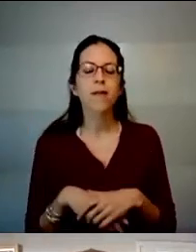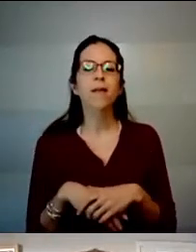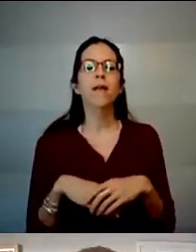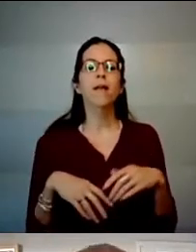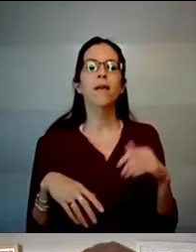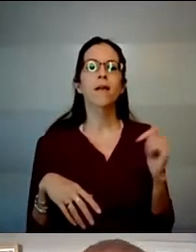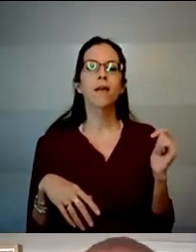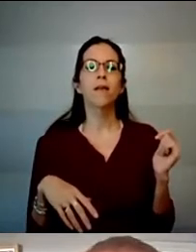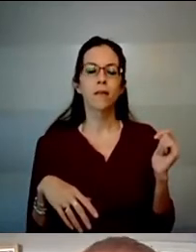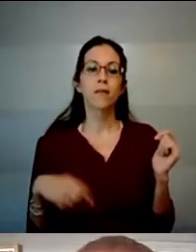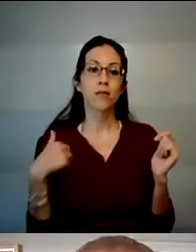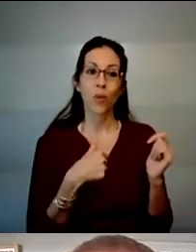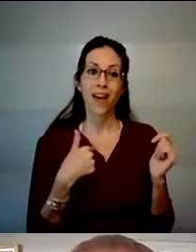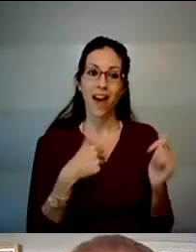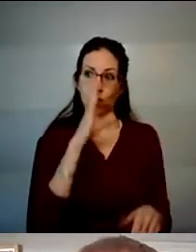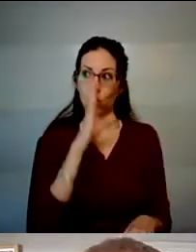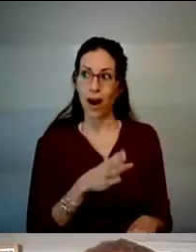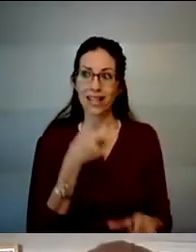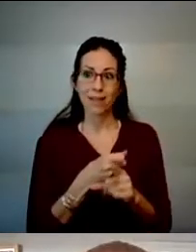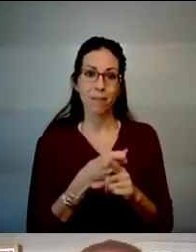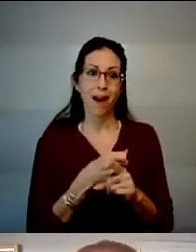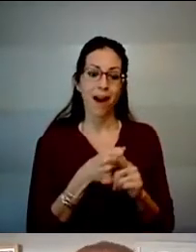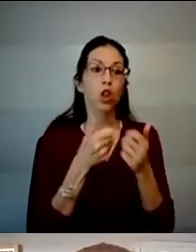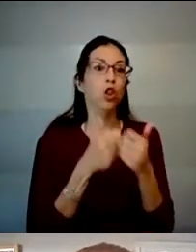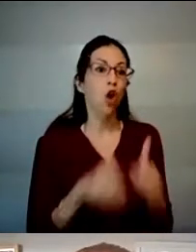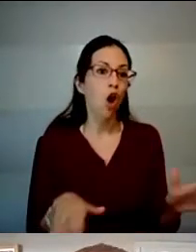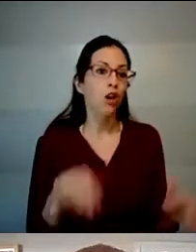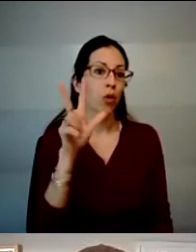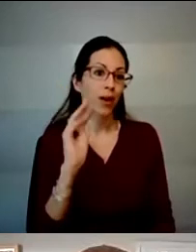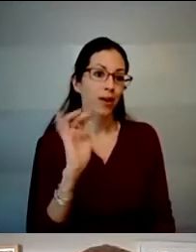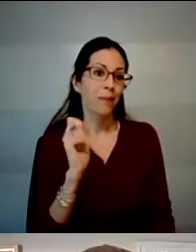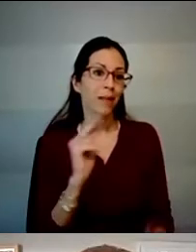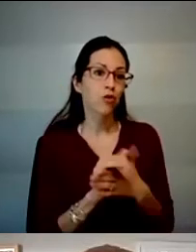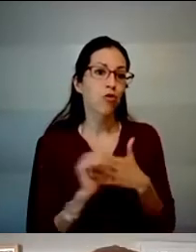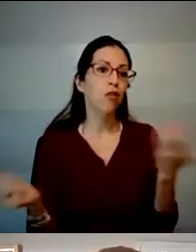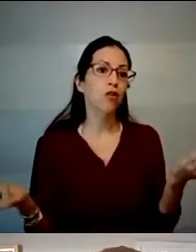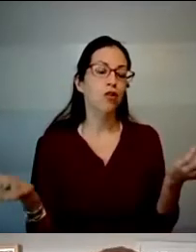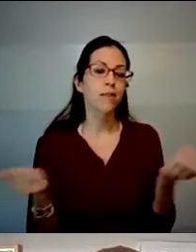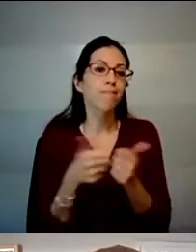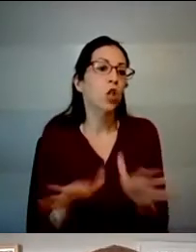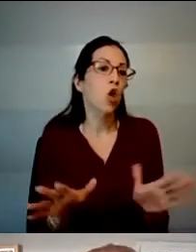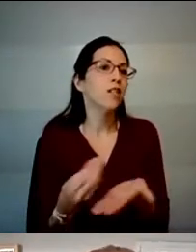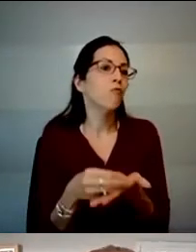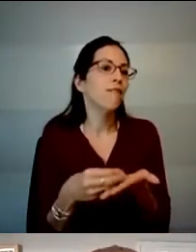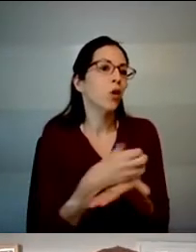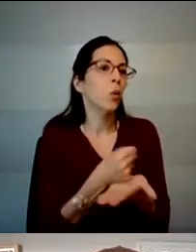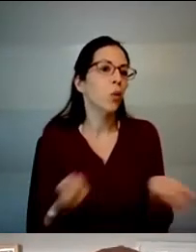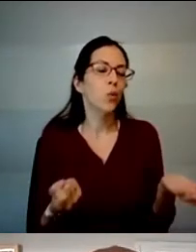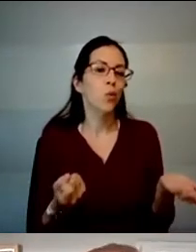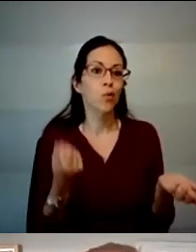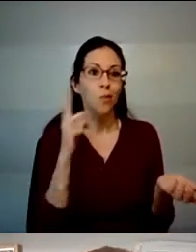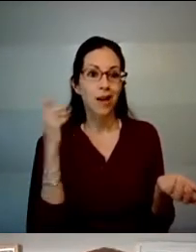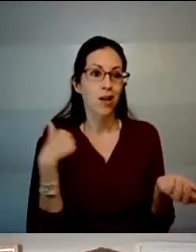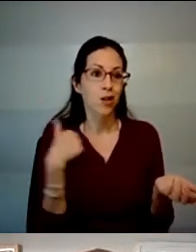directly impacted to the tune of about $3 million just in lost revenue, just by not being able to